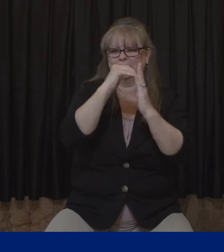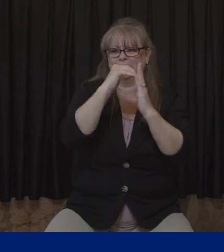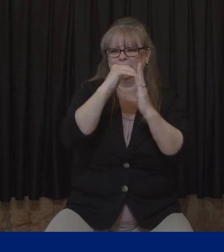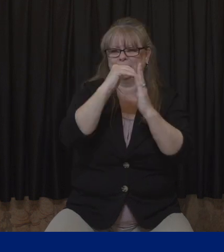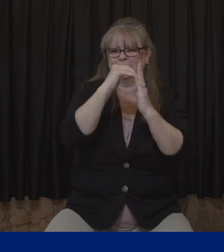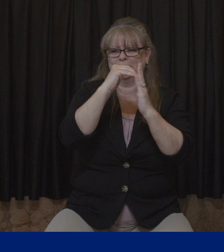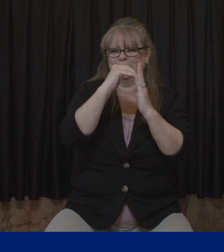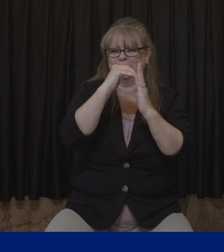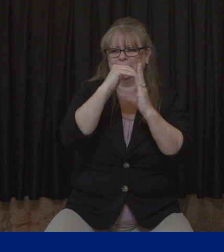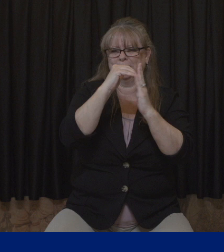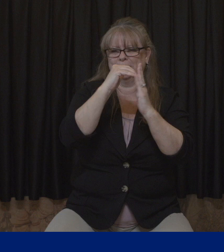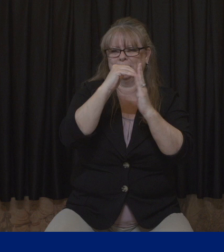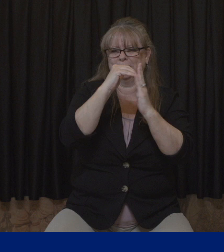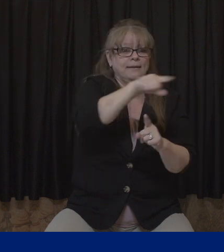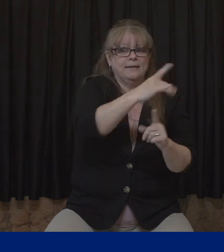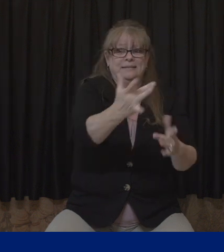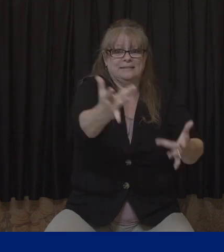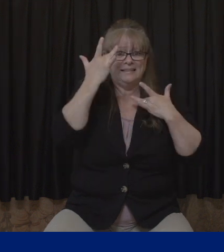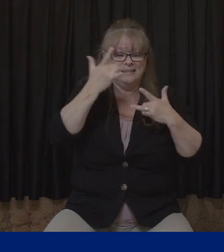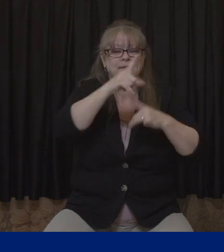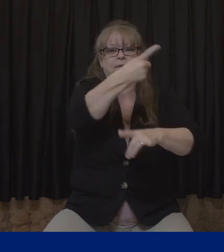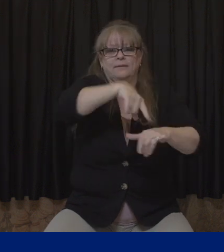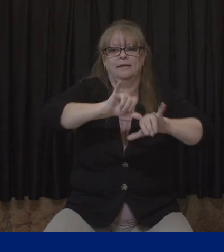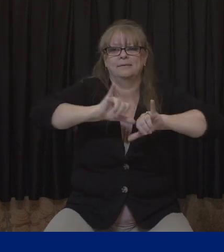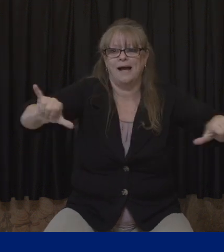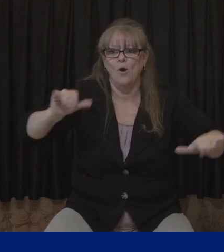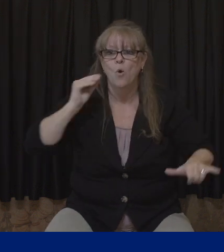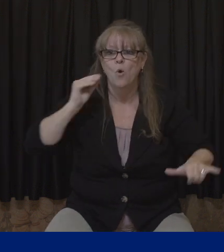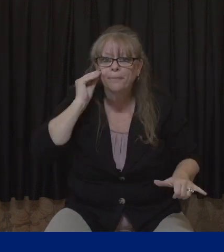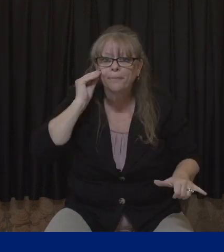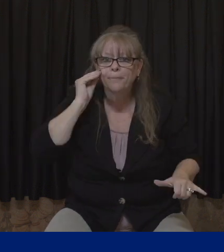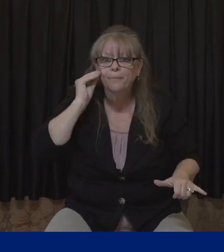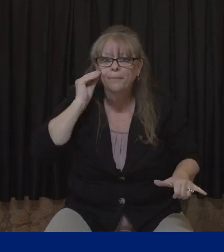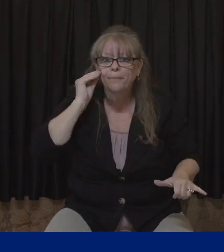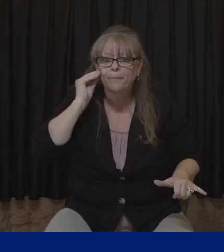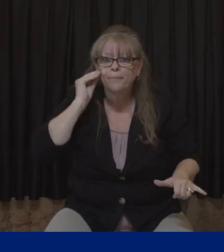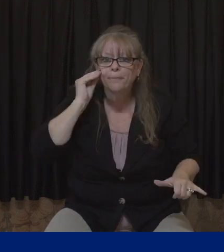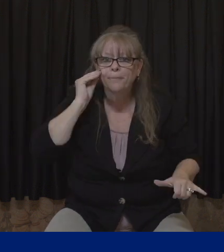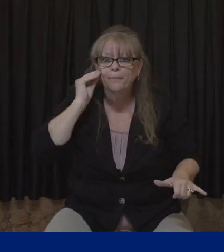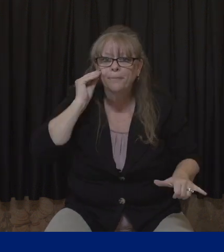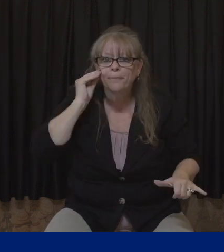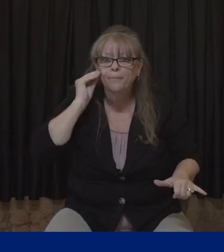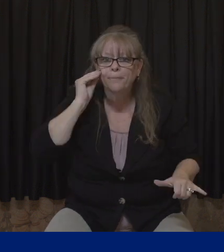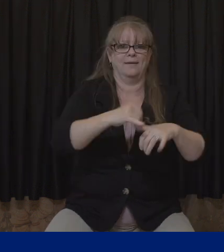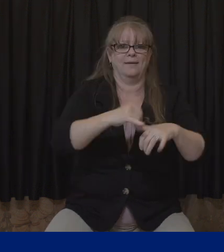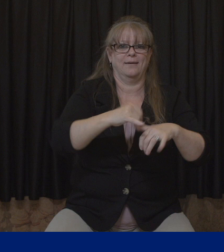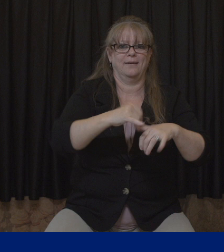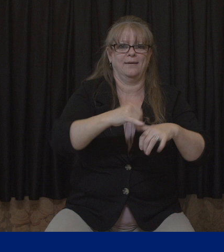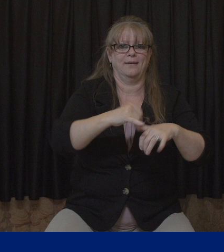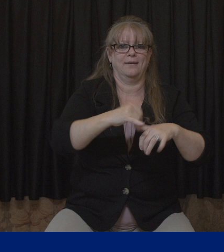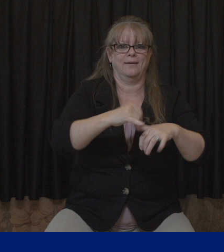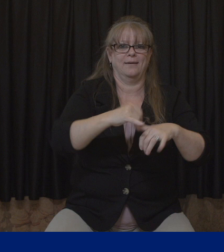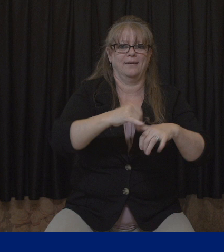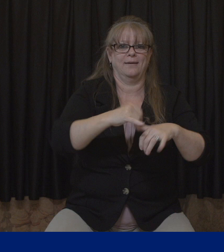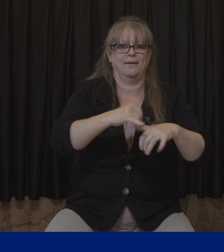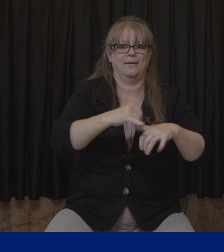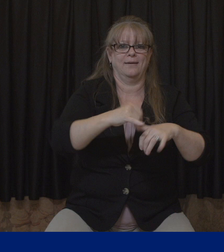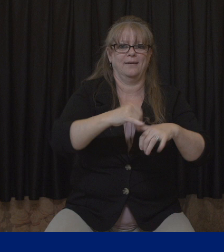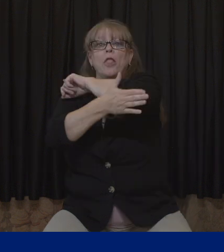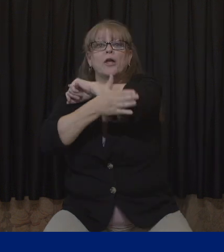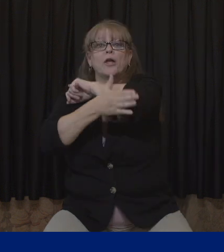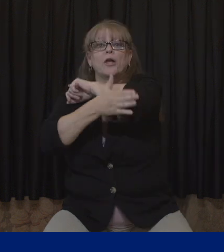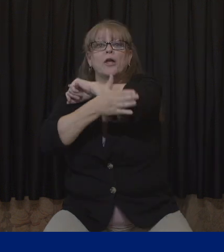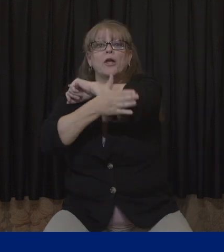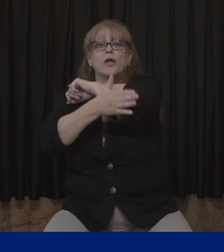Colorado borders a number of other states. There's over 1 million cases in the country. We don't control who enters our airspace, regulated by the FAA, or who